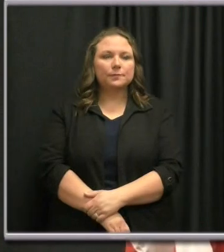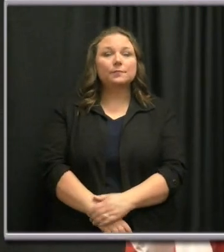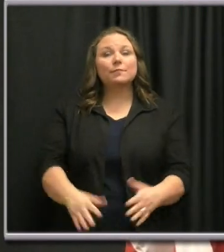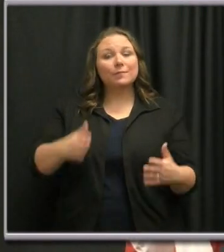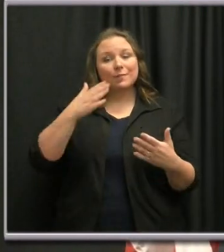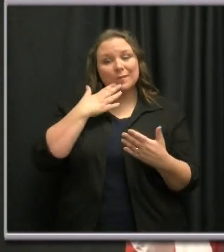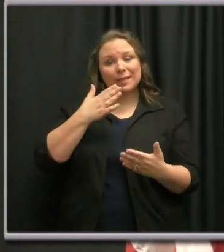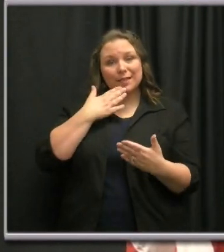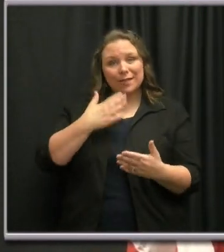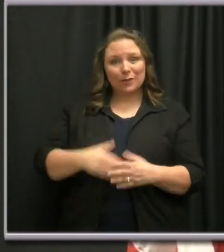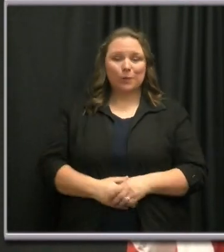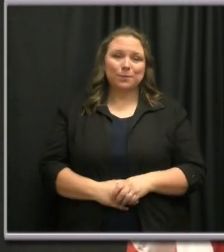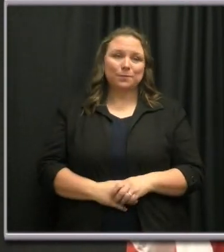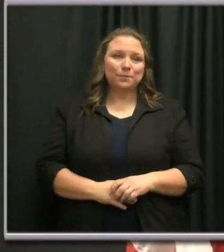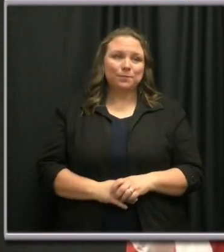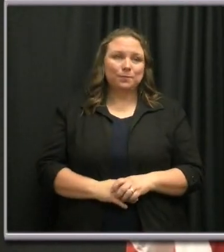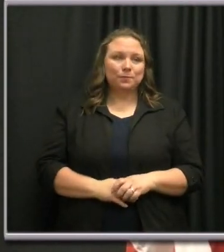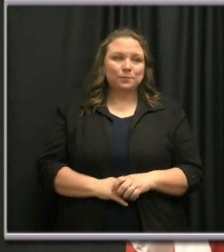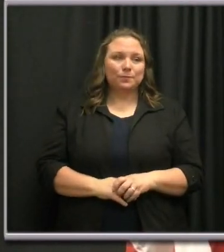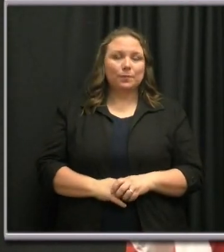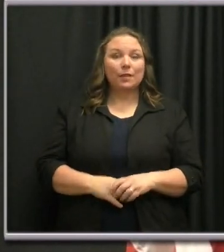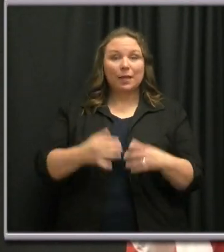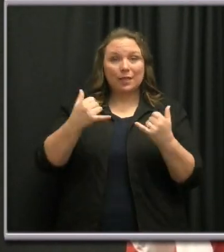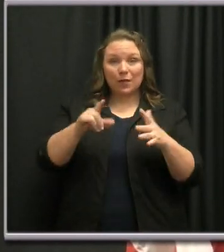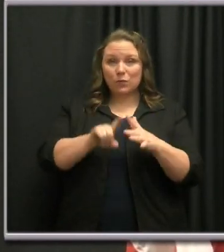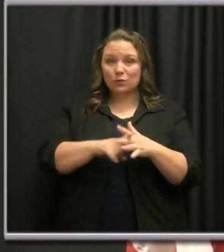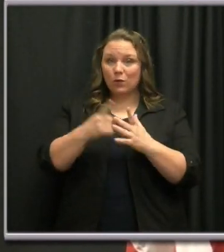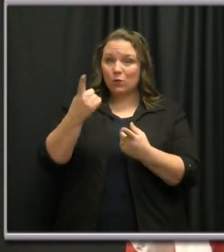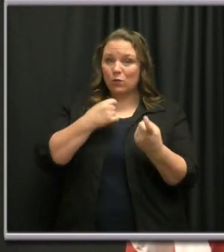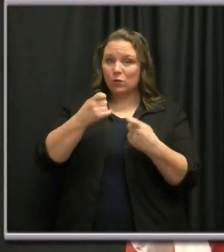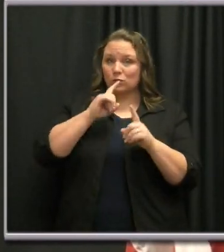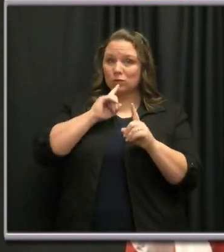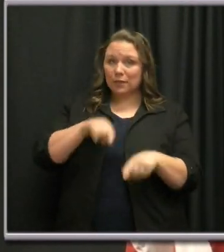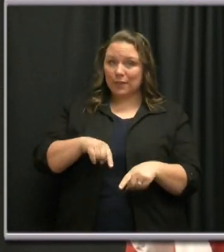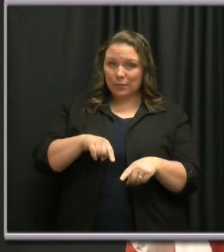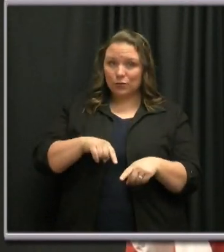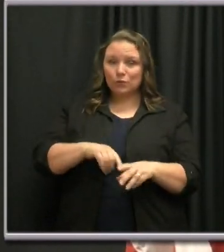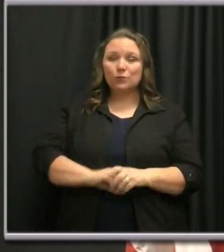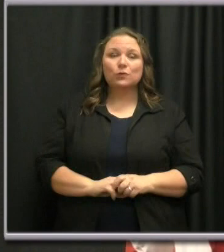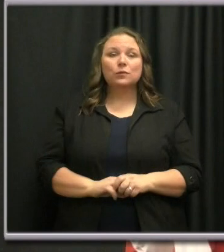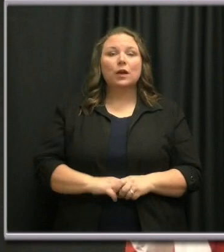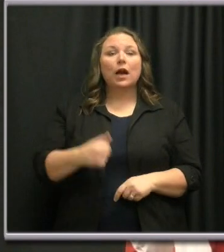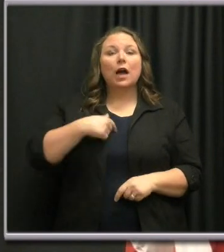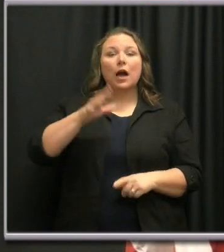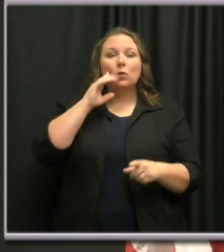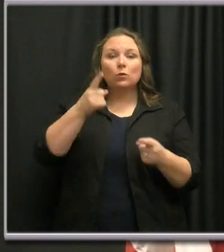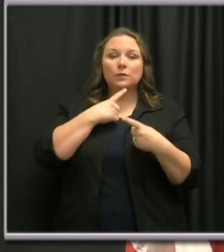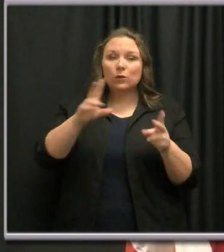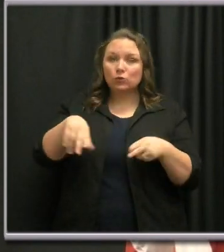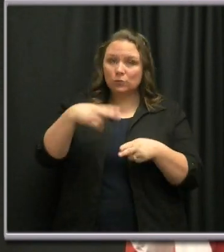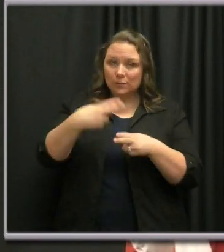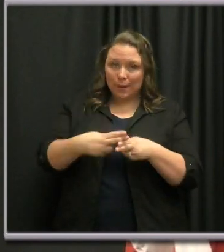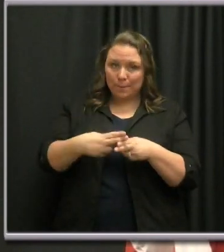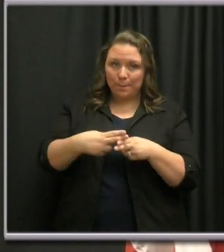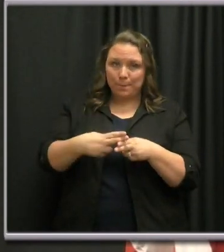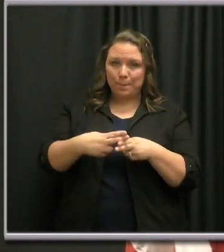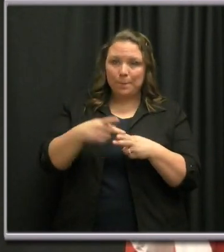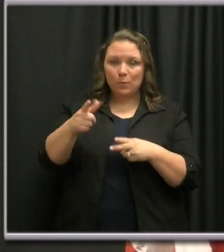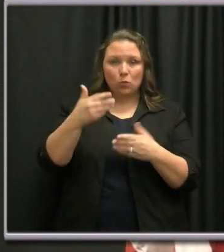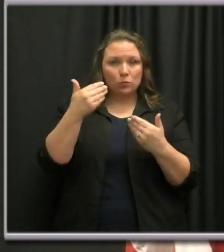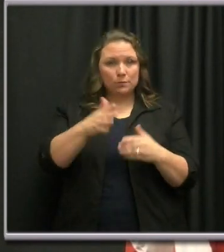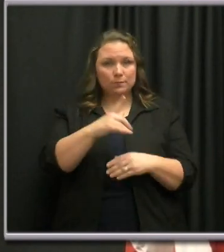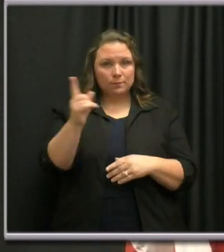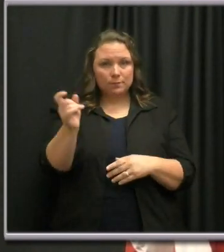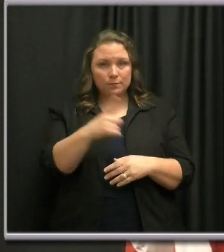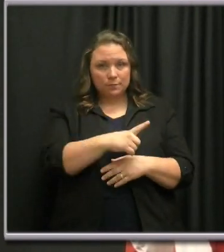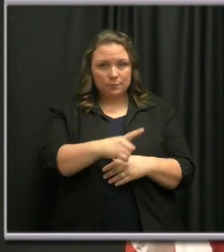Thank you, Ms. Quigley. We will now start the Q&A portion of today's briefing. I will announce your name from the podium, and you may